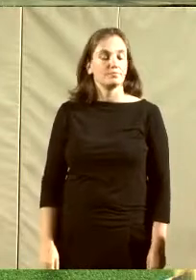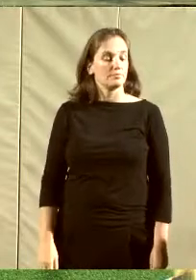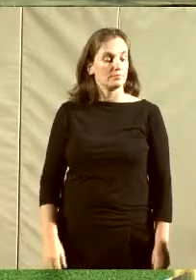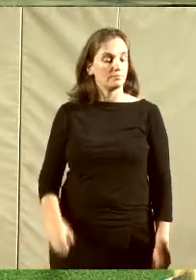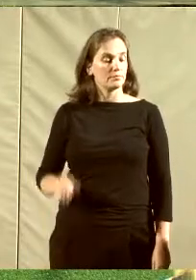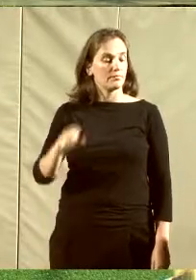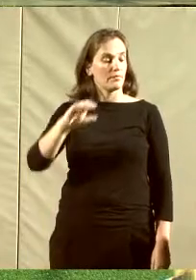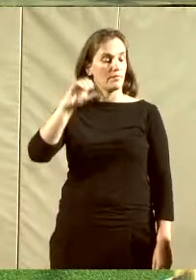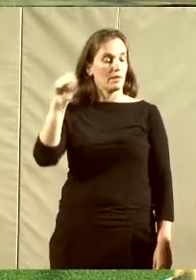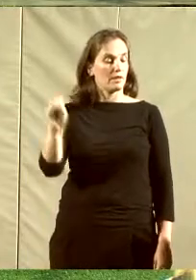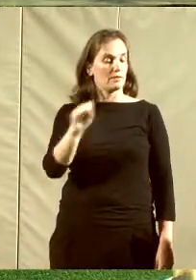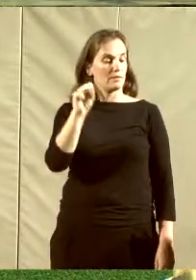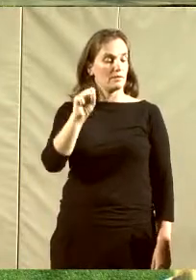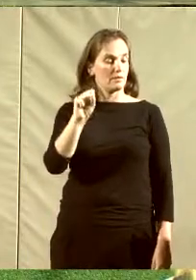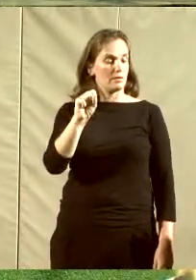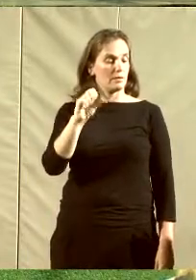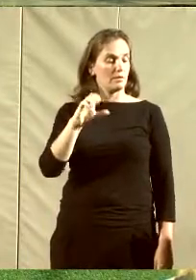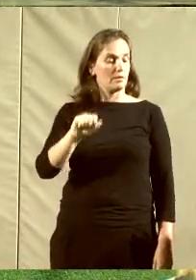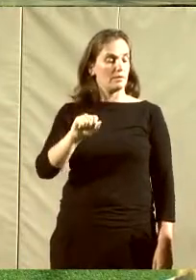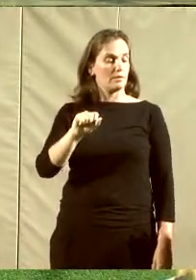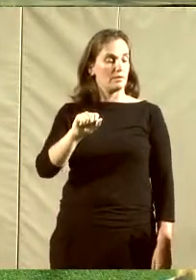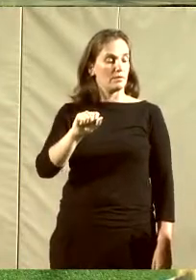Stephanie Pina Castro.